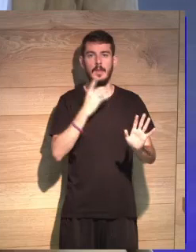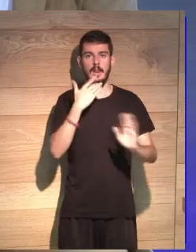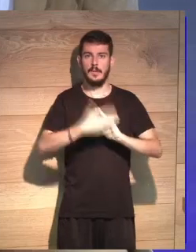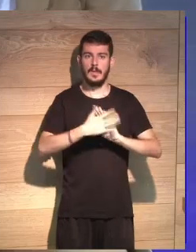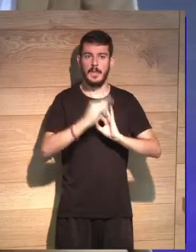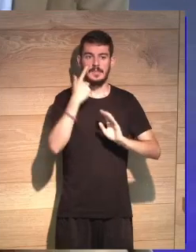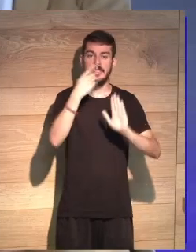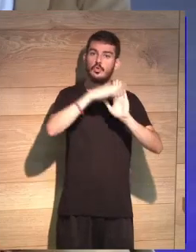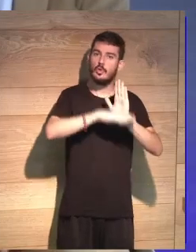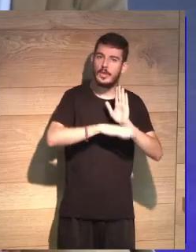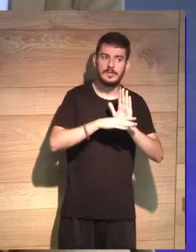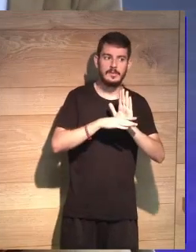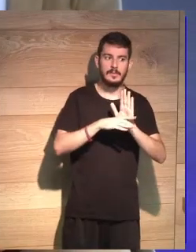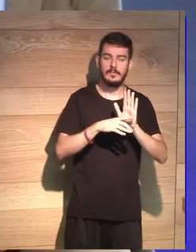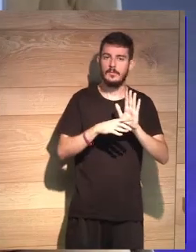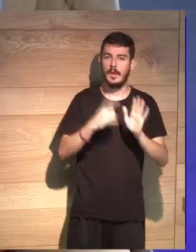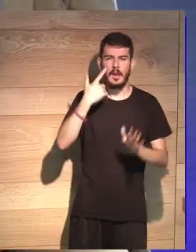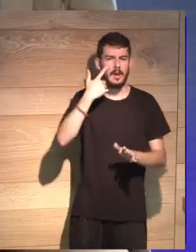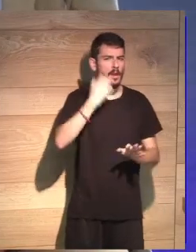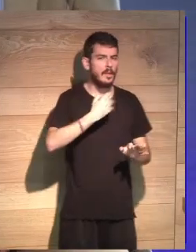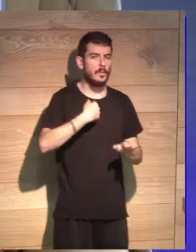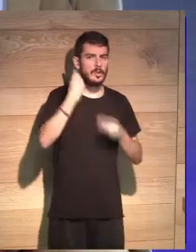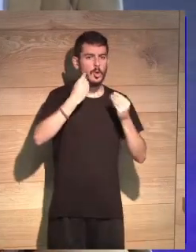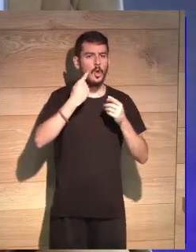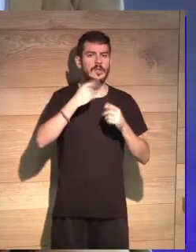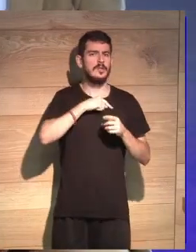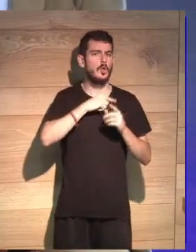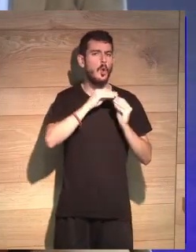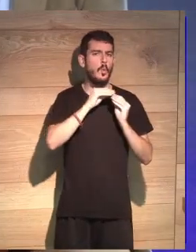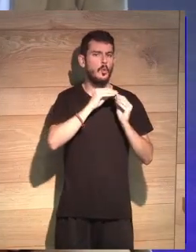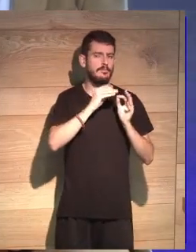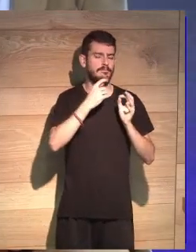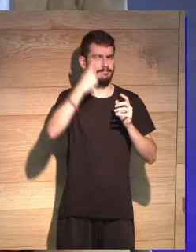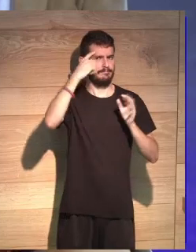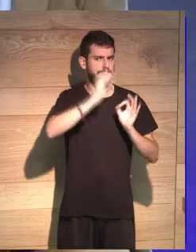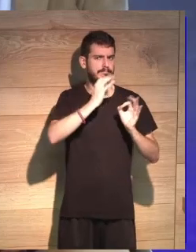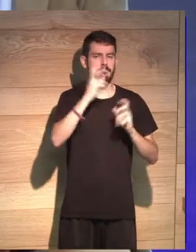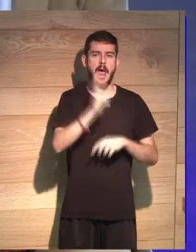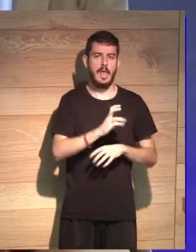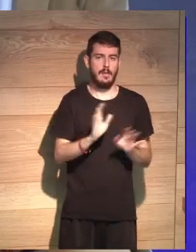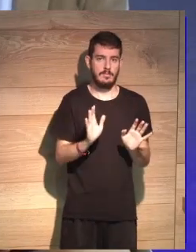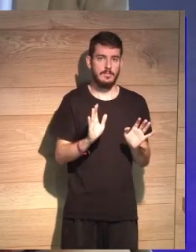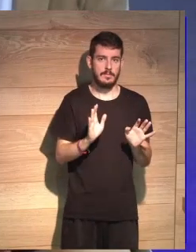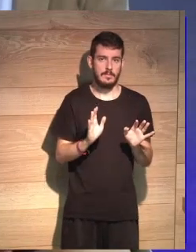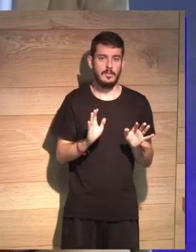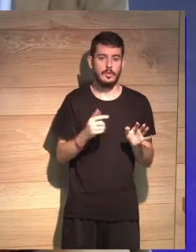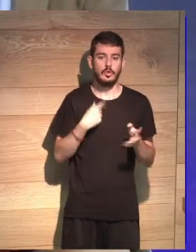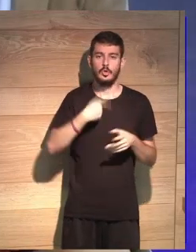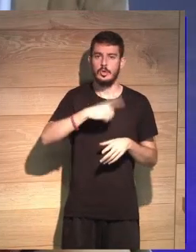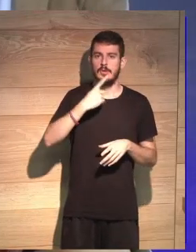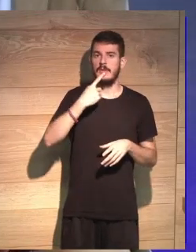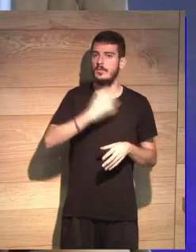use this game how they should use it, what recommendations. I think that actually common sense should be enough.